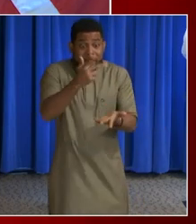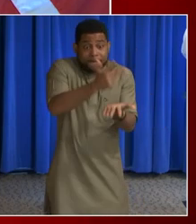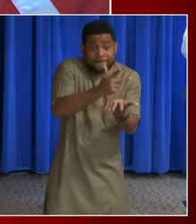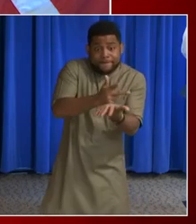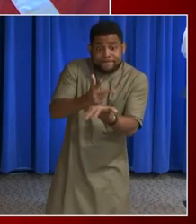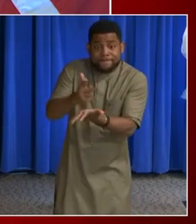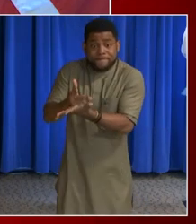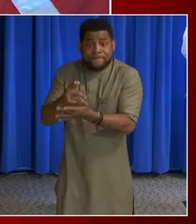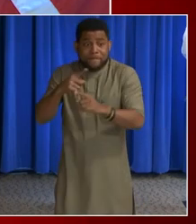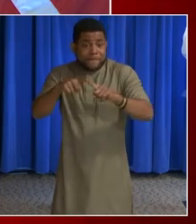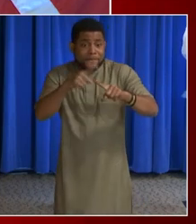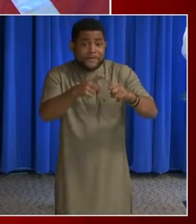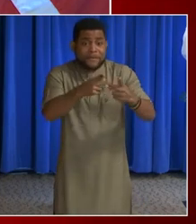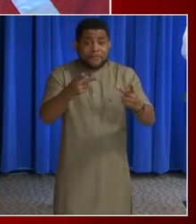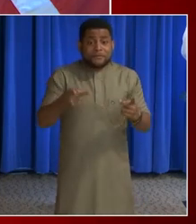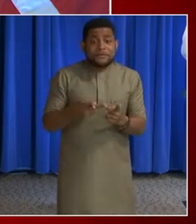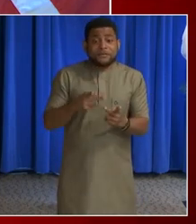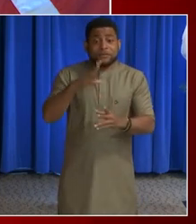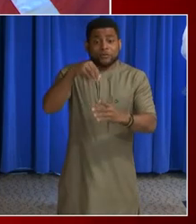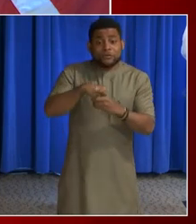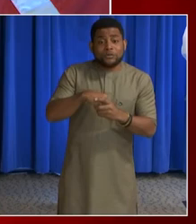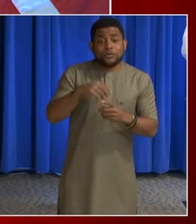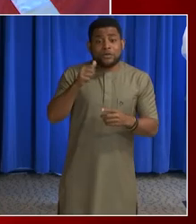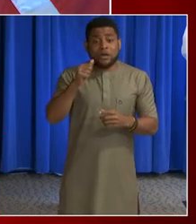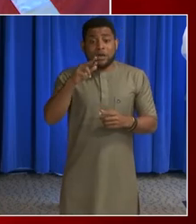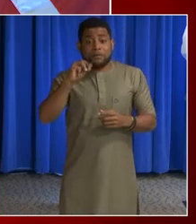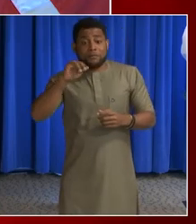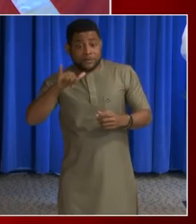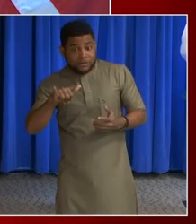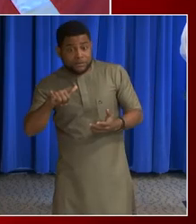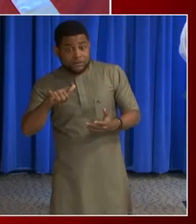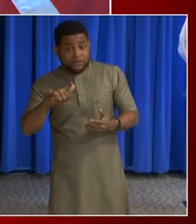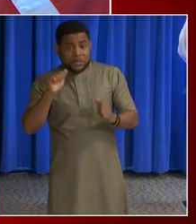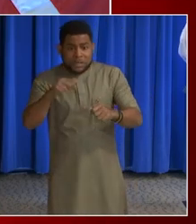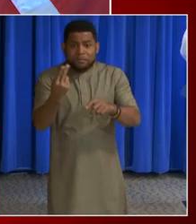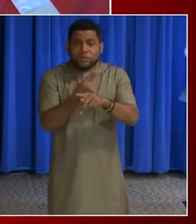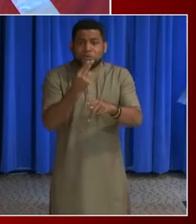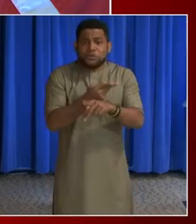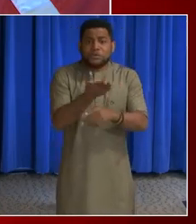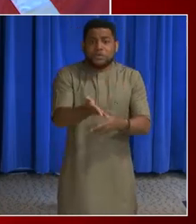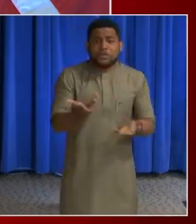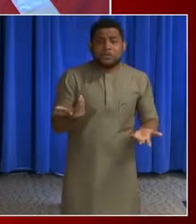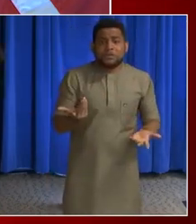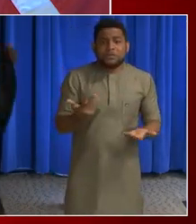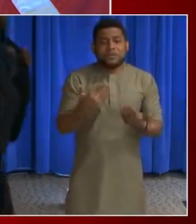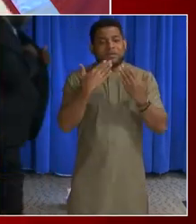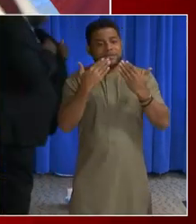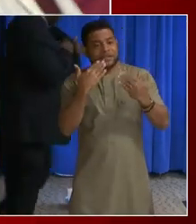armory that could be used. Thank you, everybody.